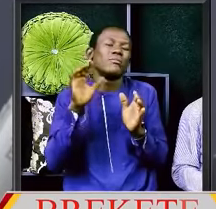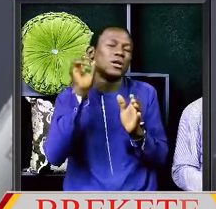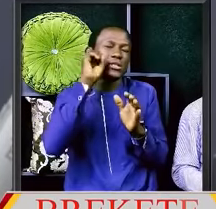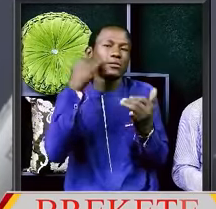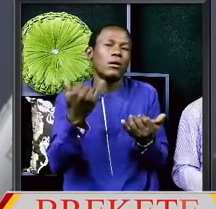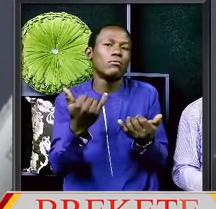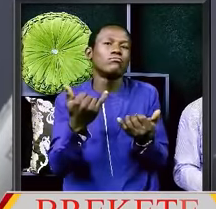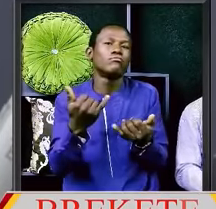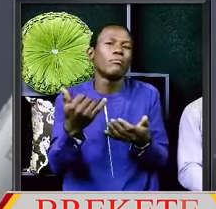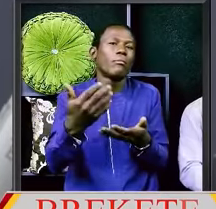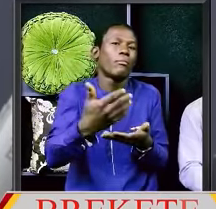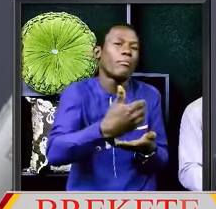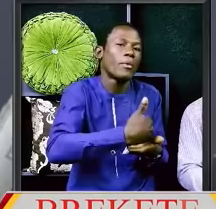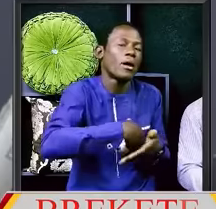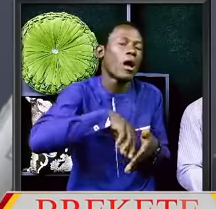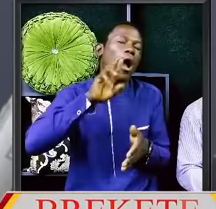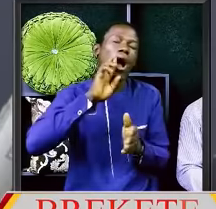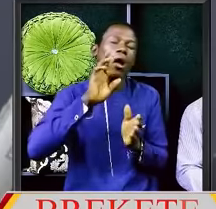much hello good morning